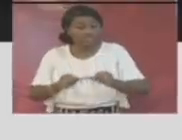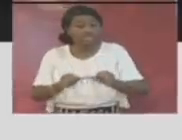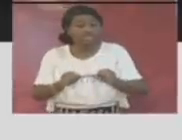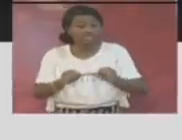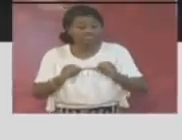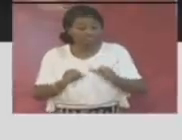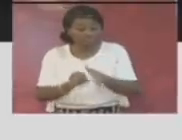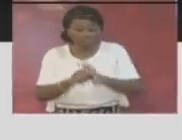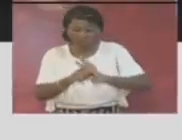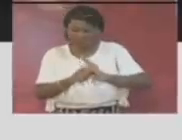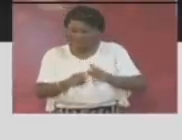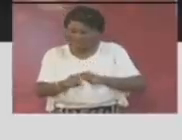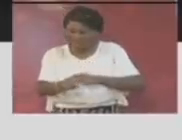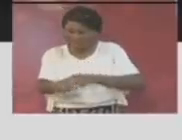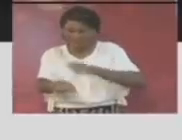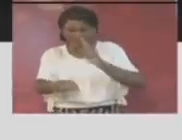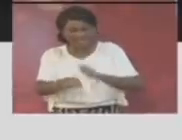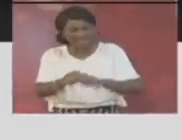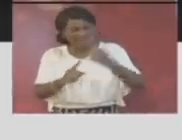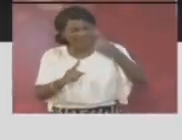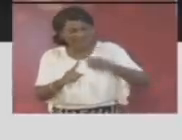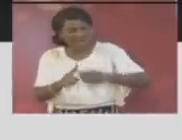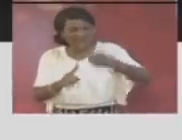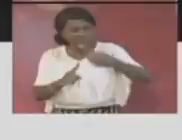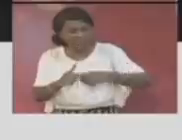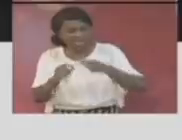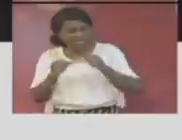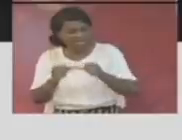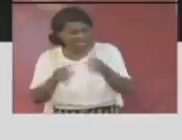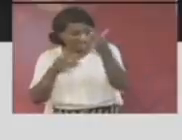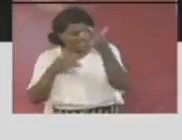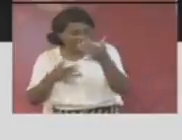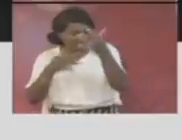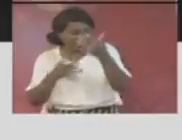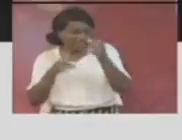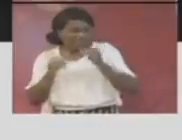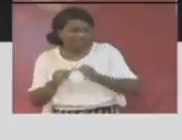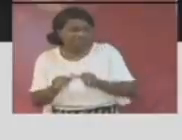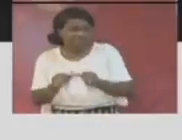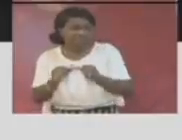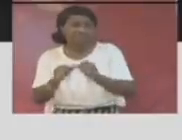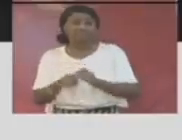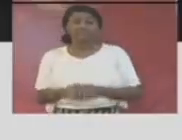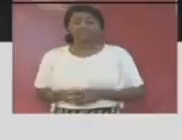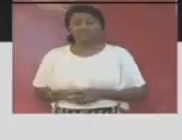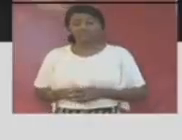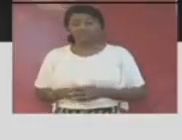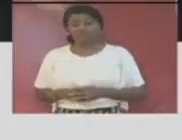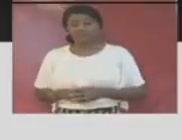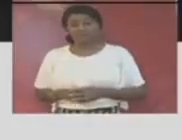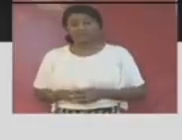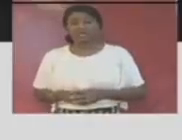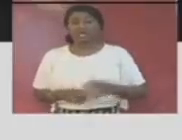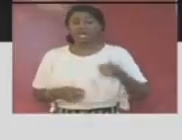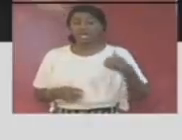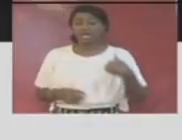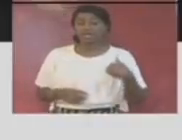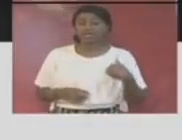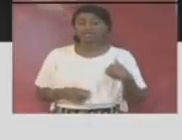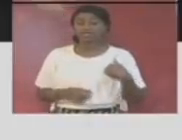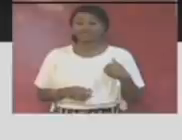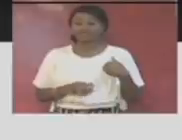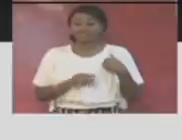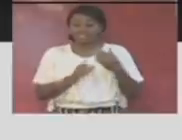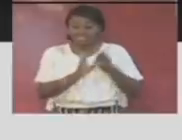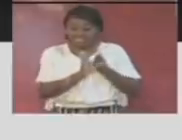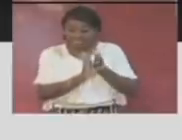long COVID. So aside from the numerous health consequences of long COVID, there are also